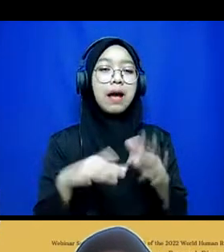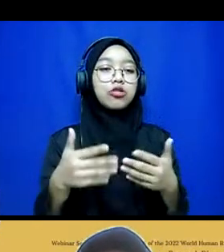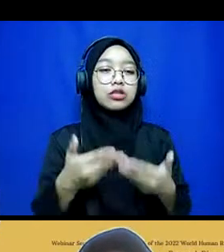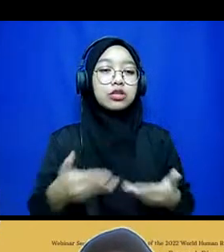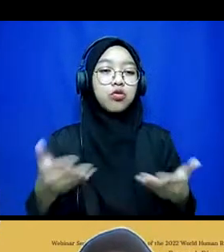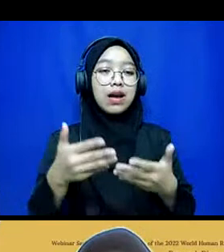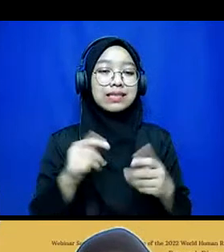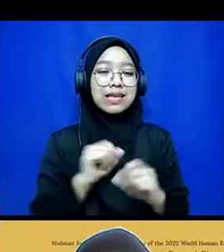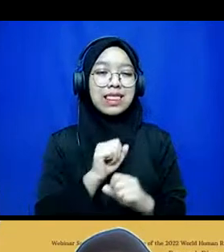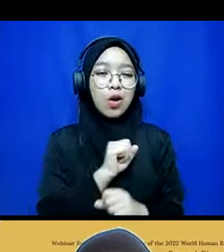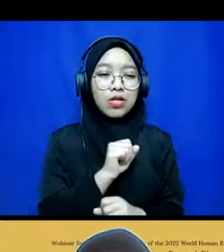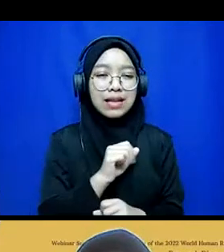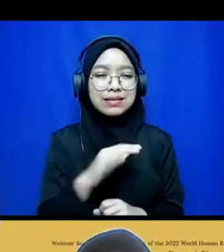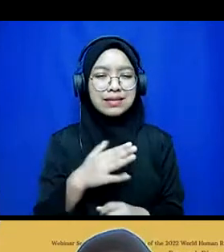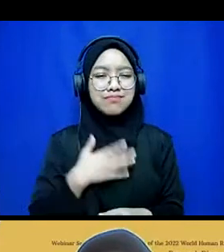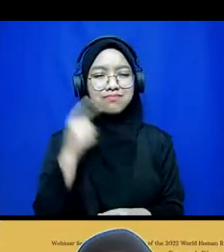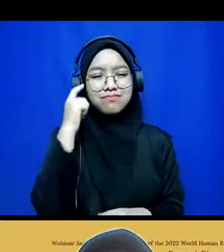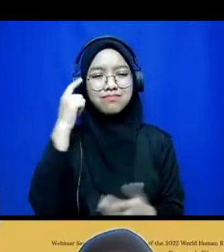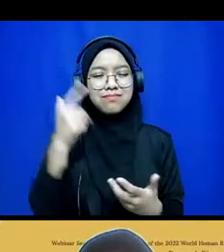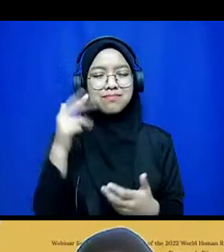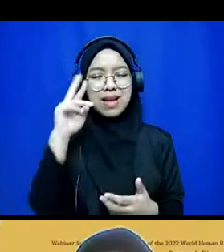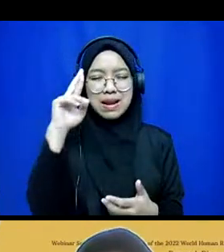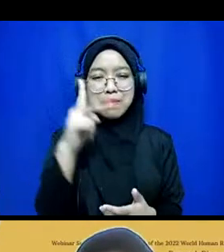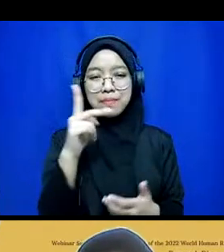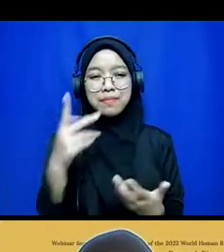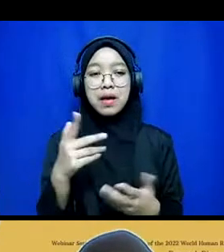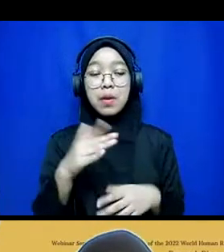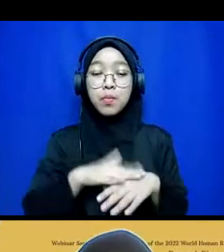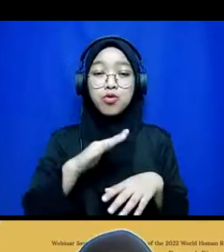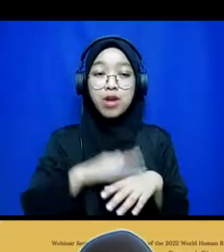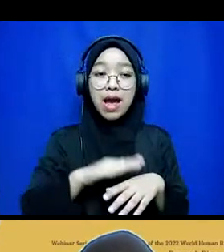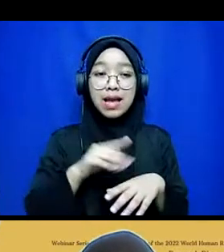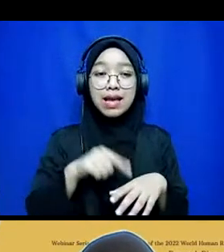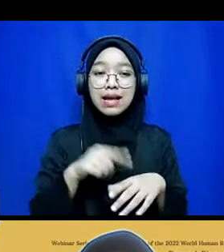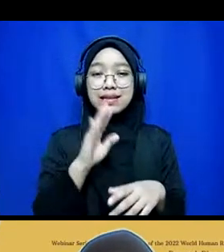is as such the reason.